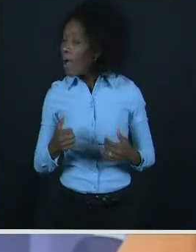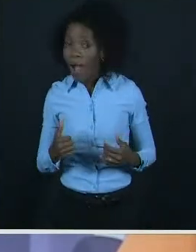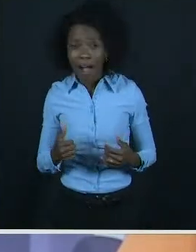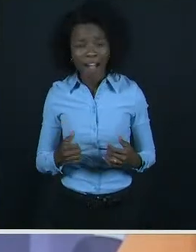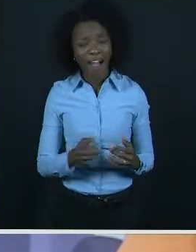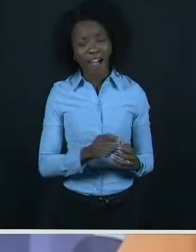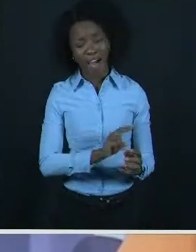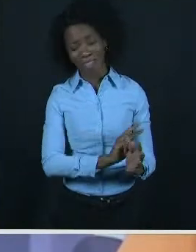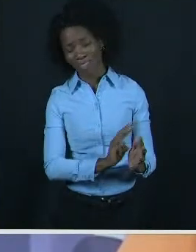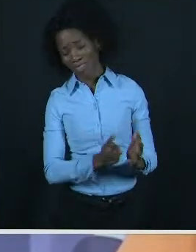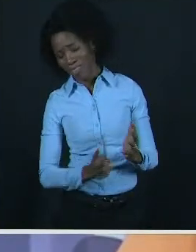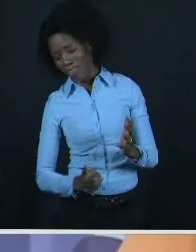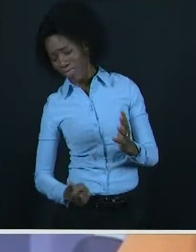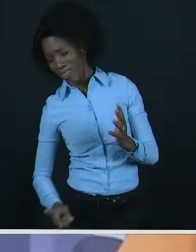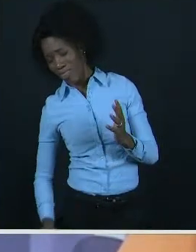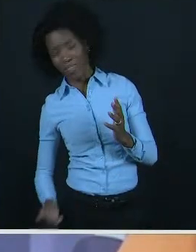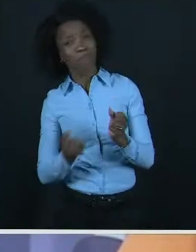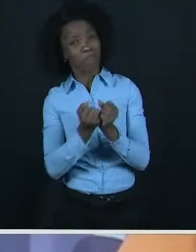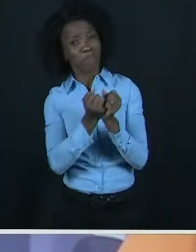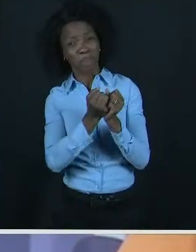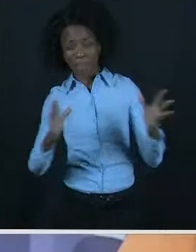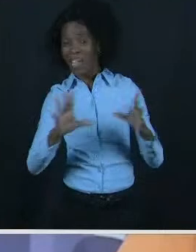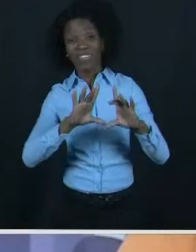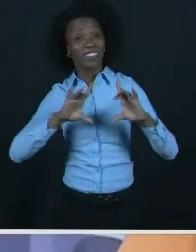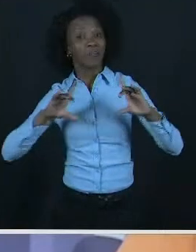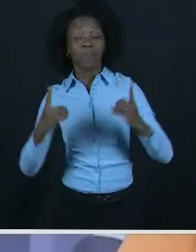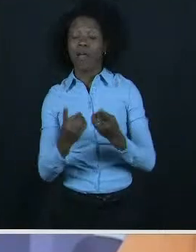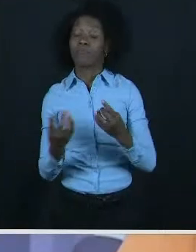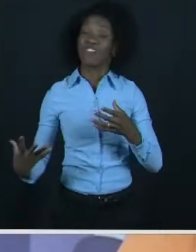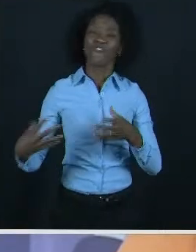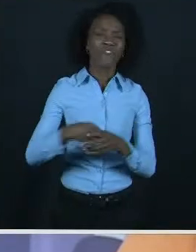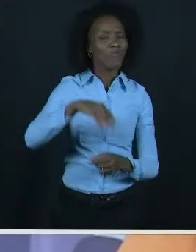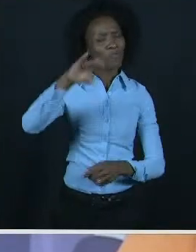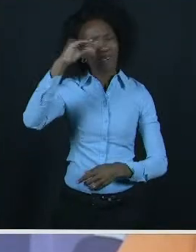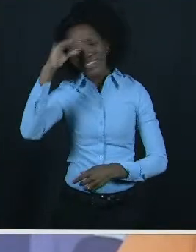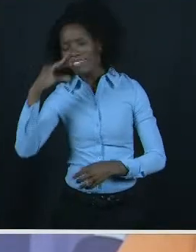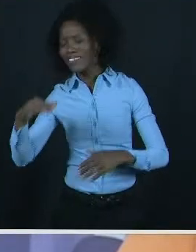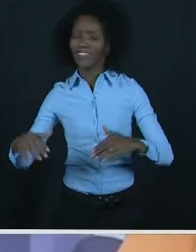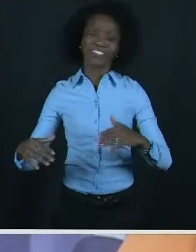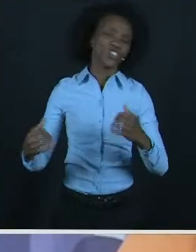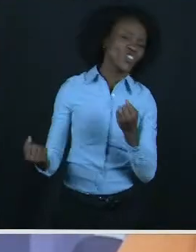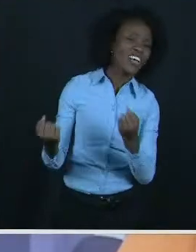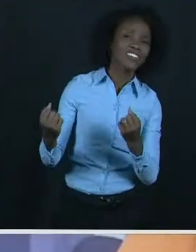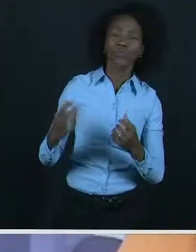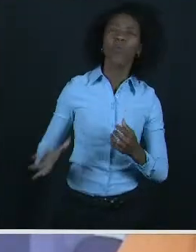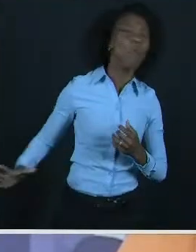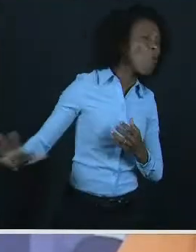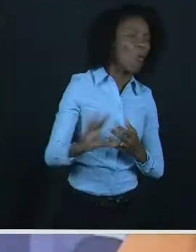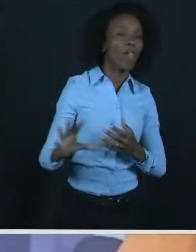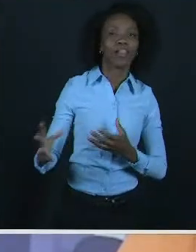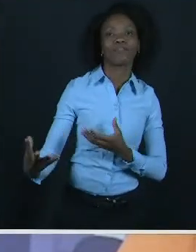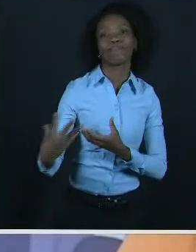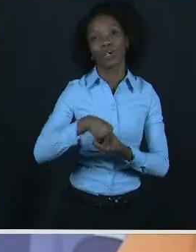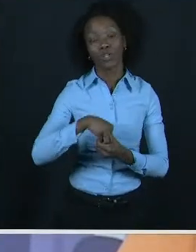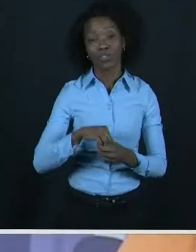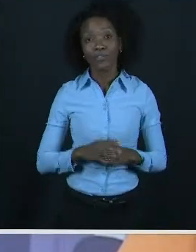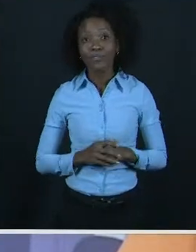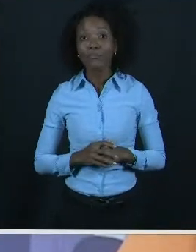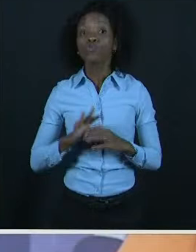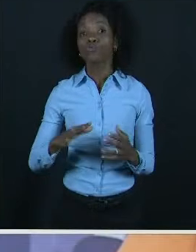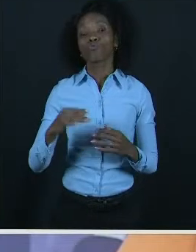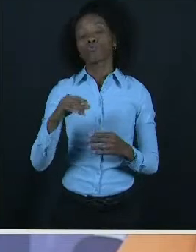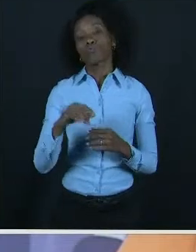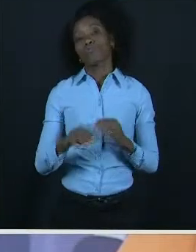other government departments that are involved, police and justice and all the others. The